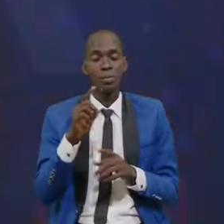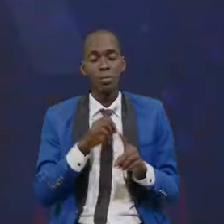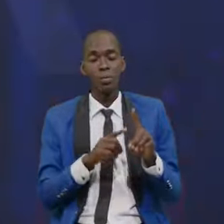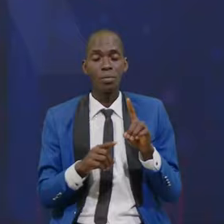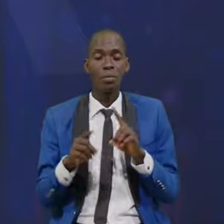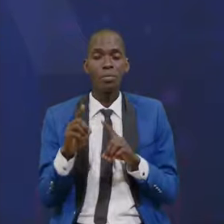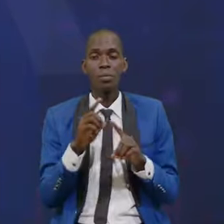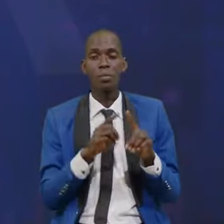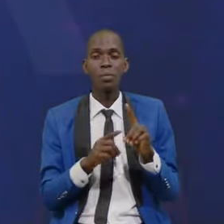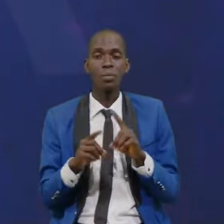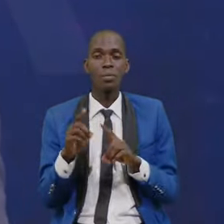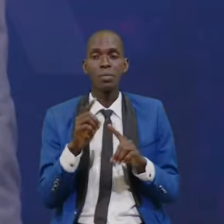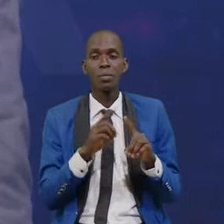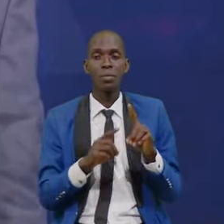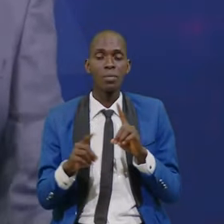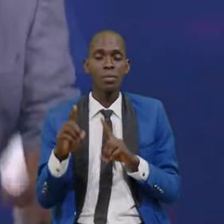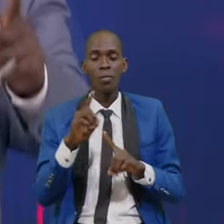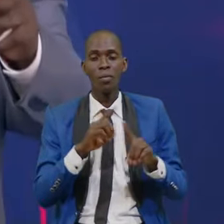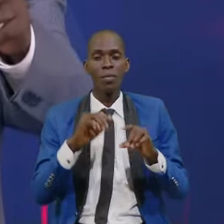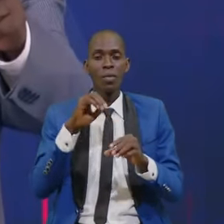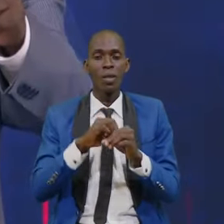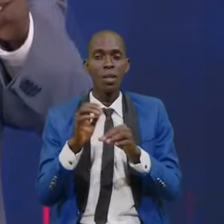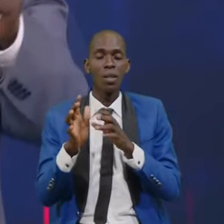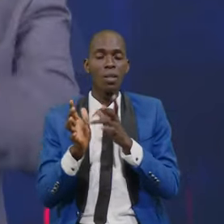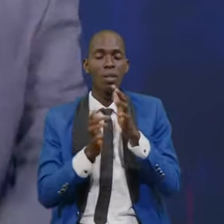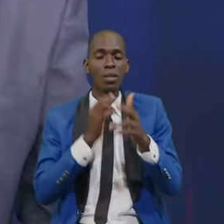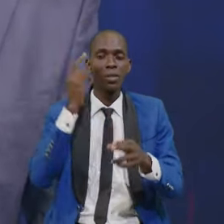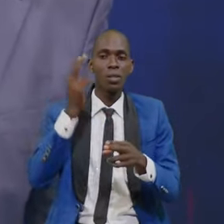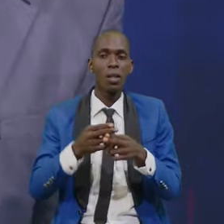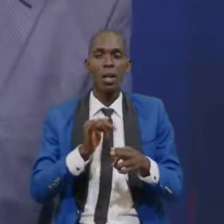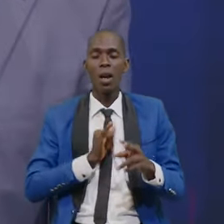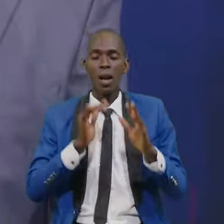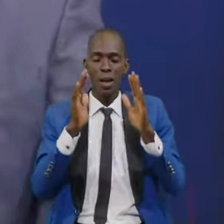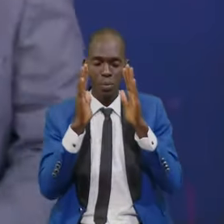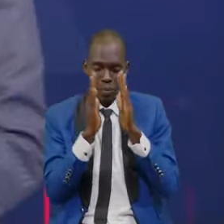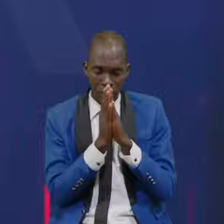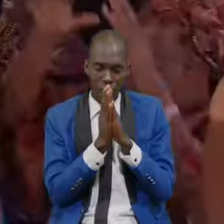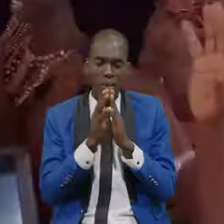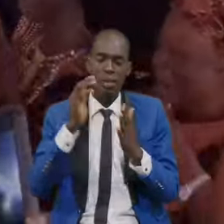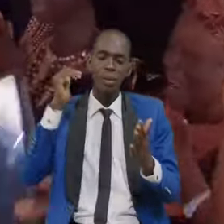Say, in Jesus' name I pray.